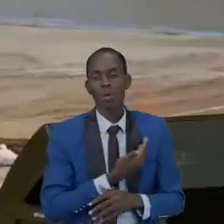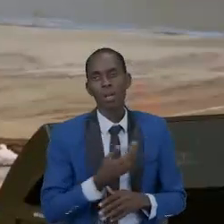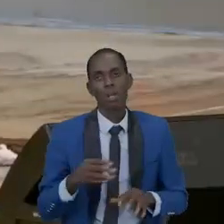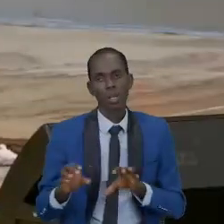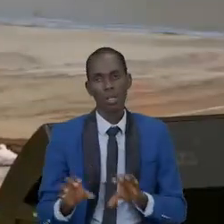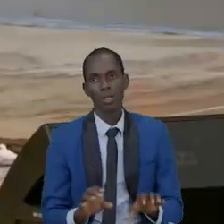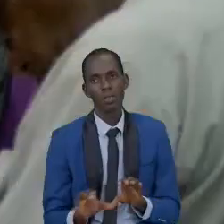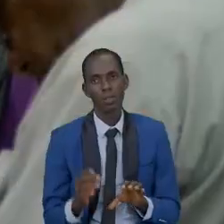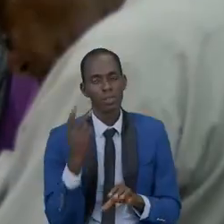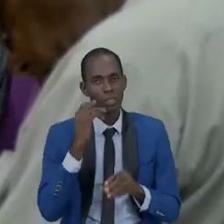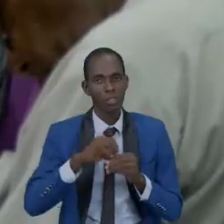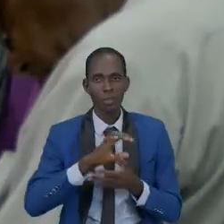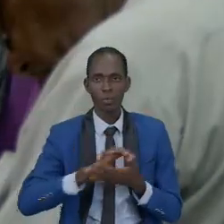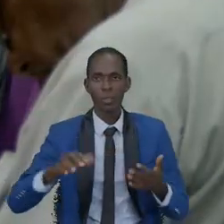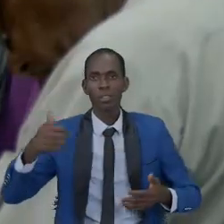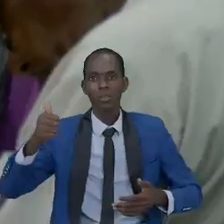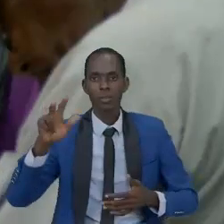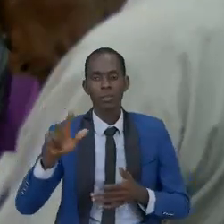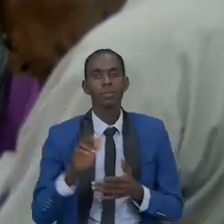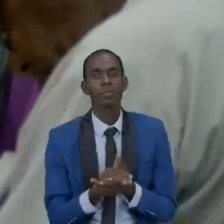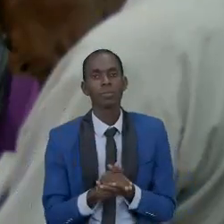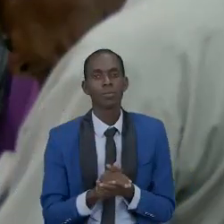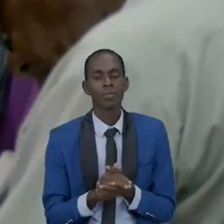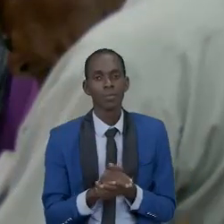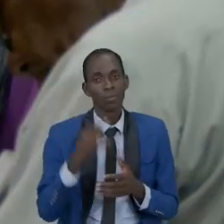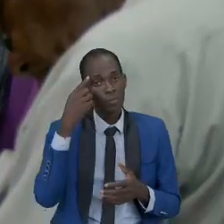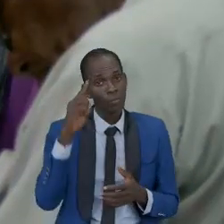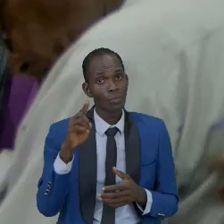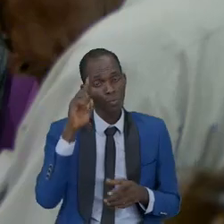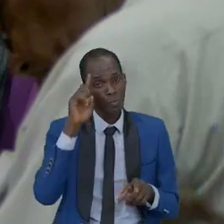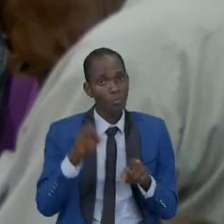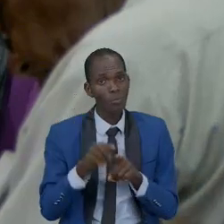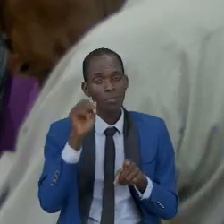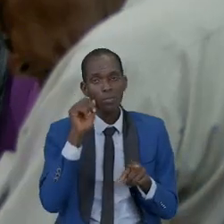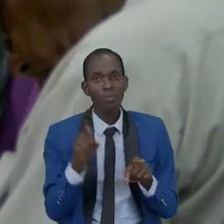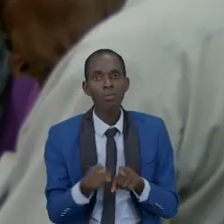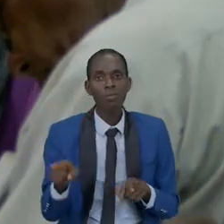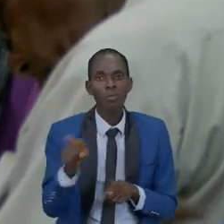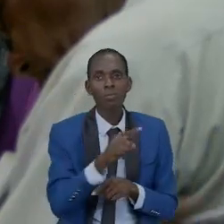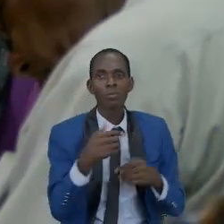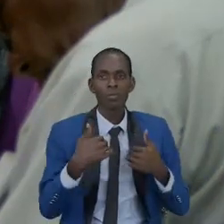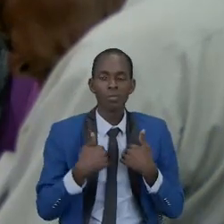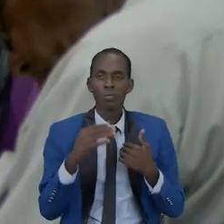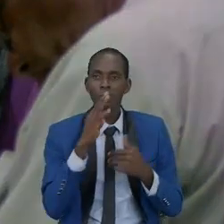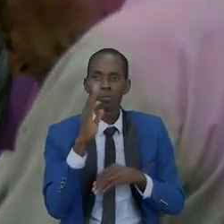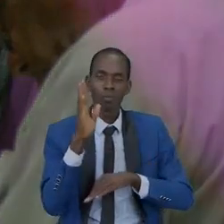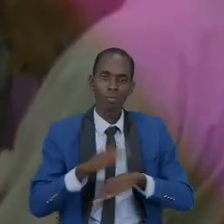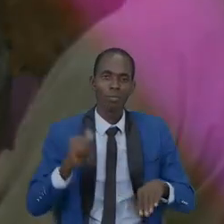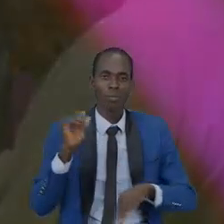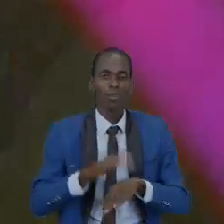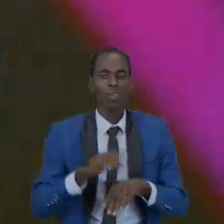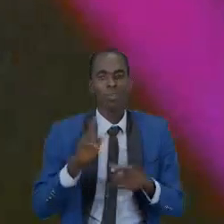verse 13 there. In verse 13, for brethren, ye have been called unto